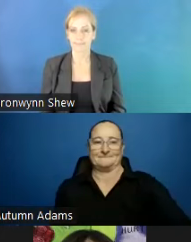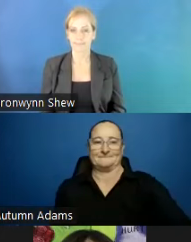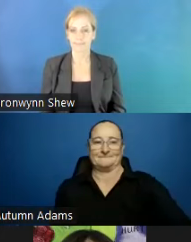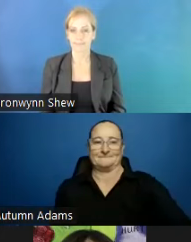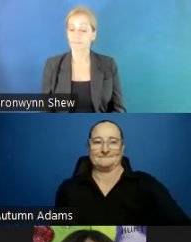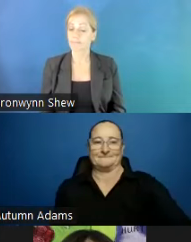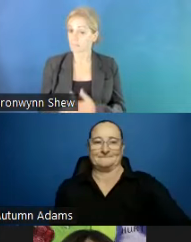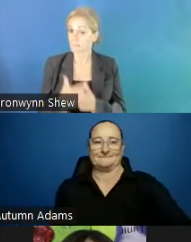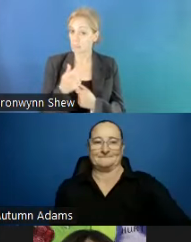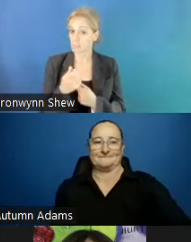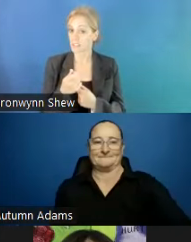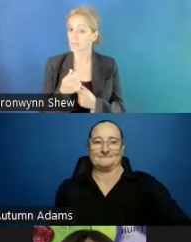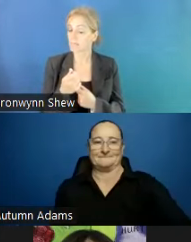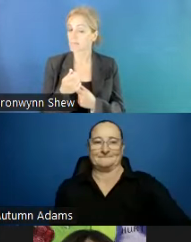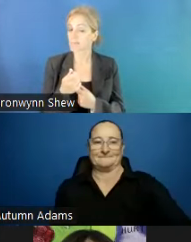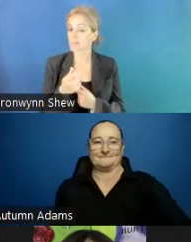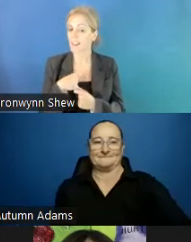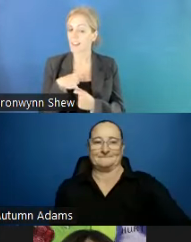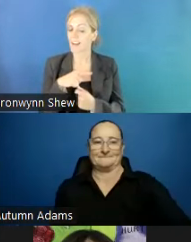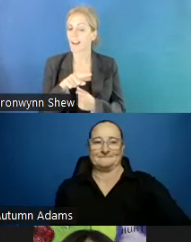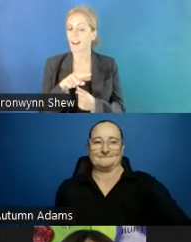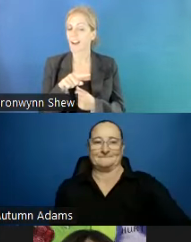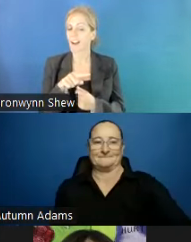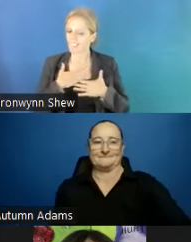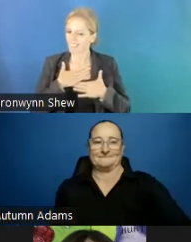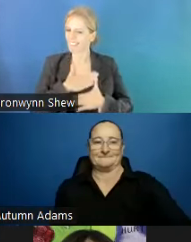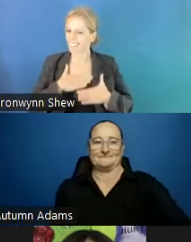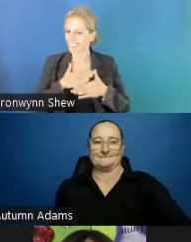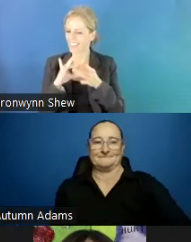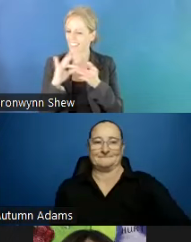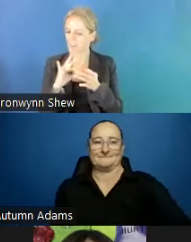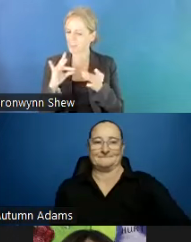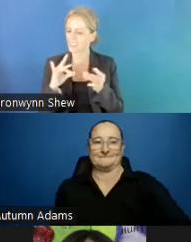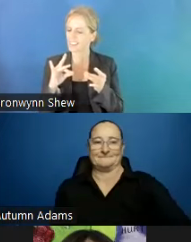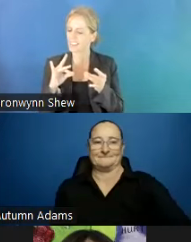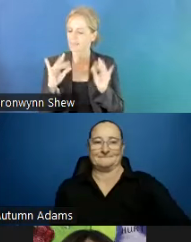Interesting, interesting. I'm loving to see these comments. This is great.